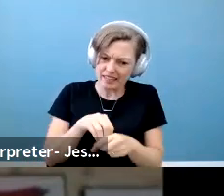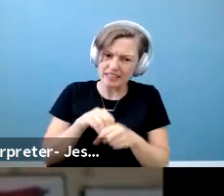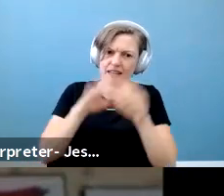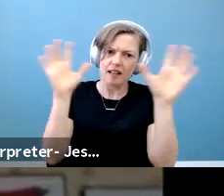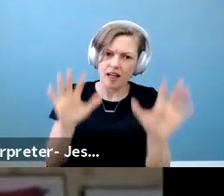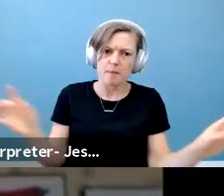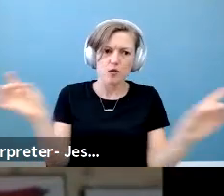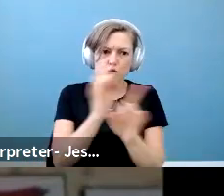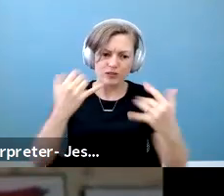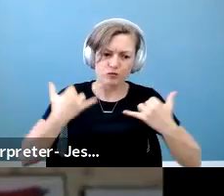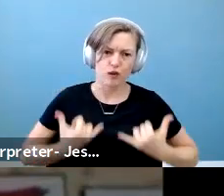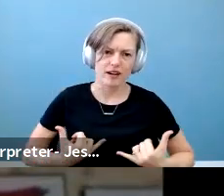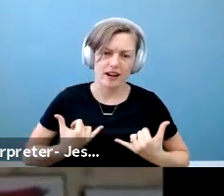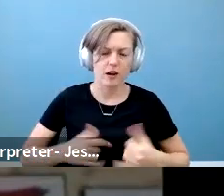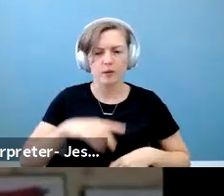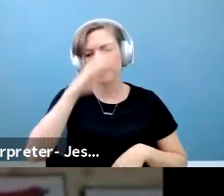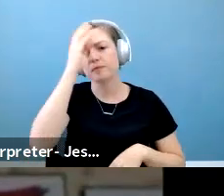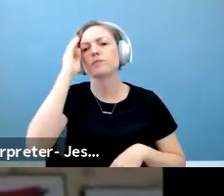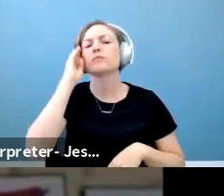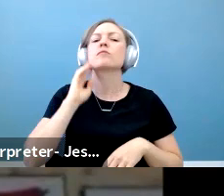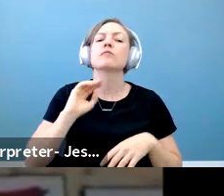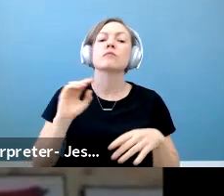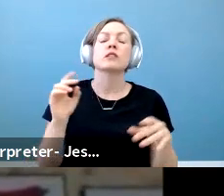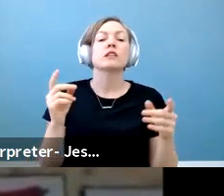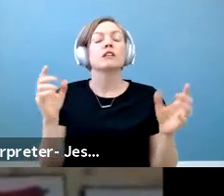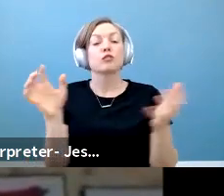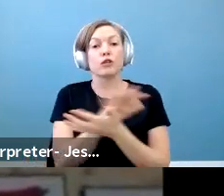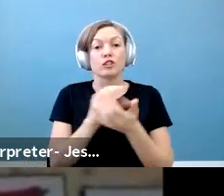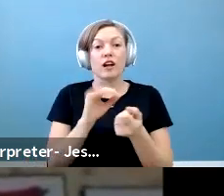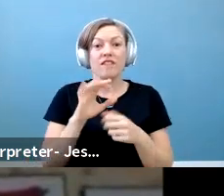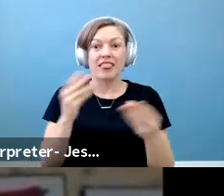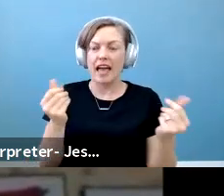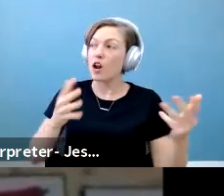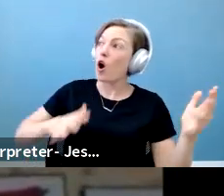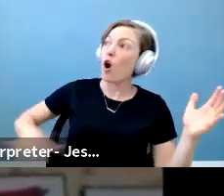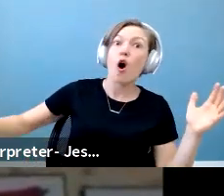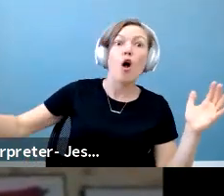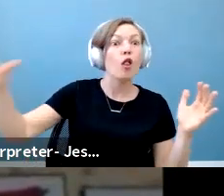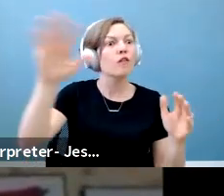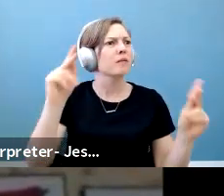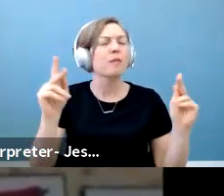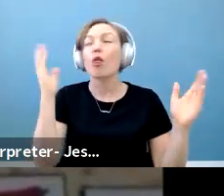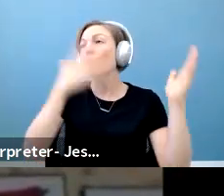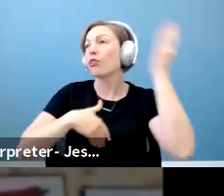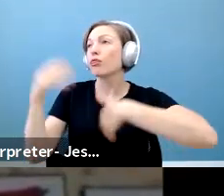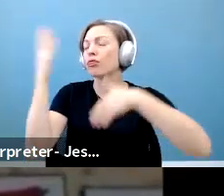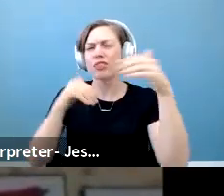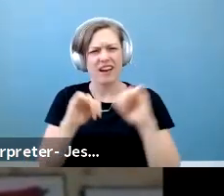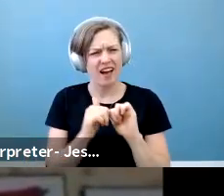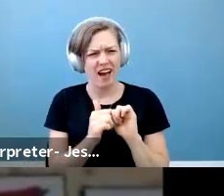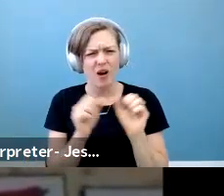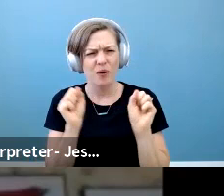crisis now. When the destruction of our land is everywhere and folks don't recognize it, how can we have